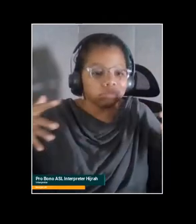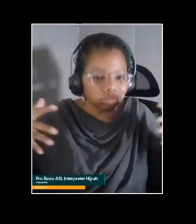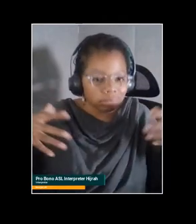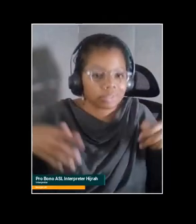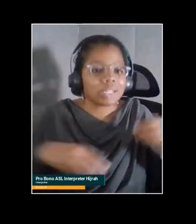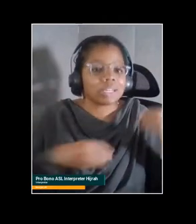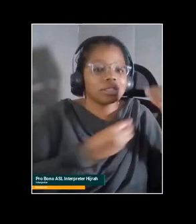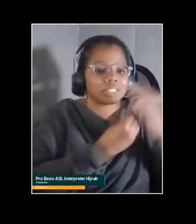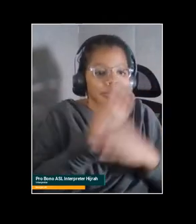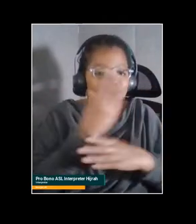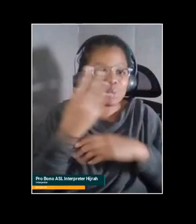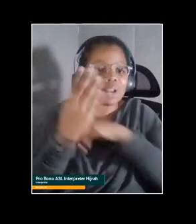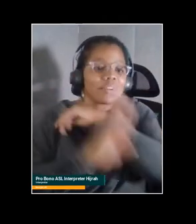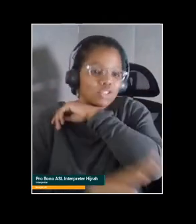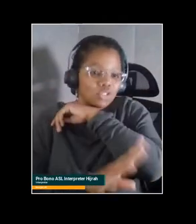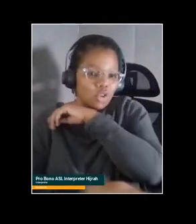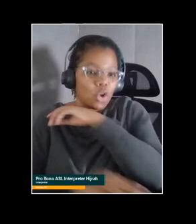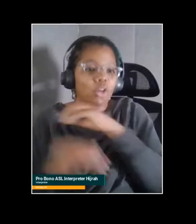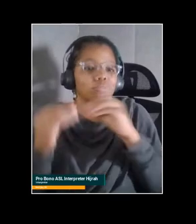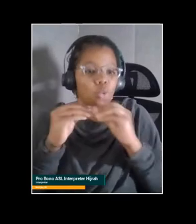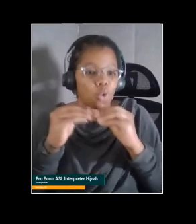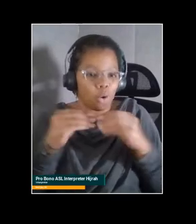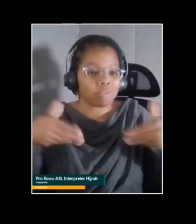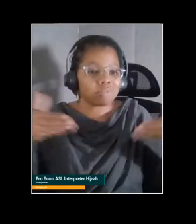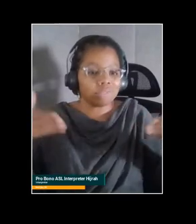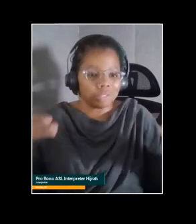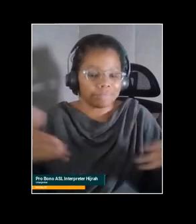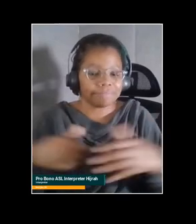and fall shoulder seasons more and more.